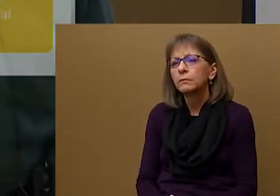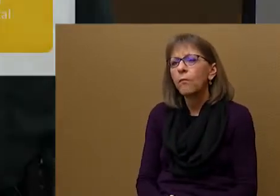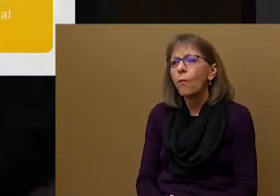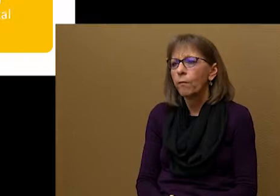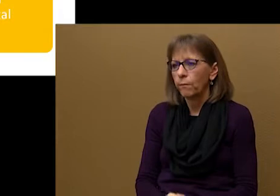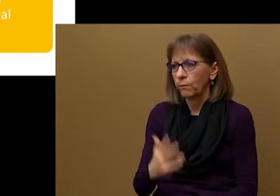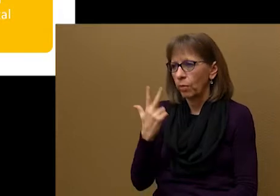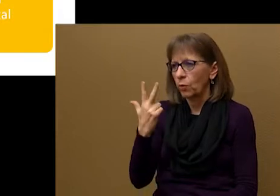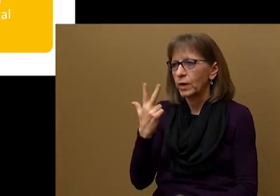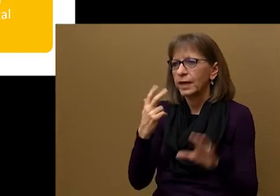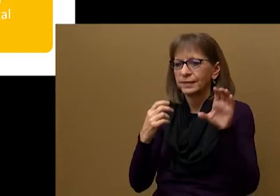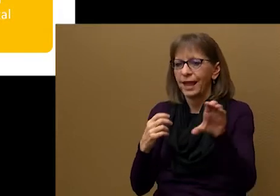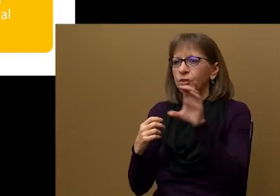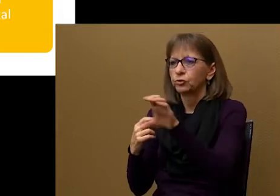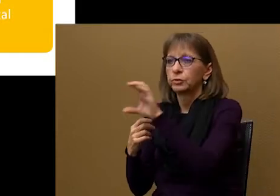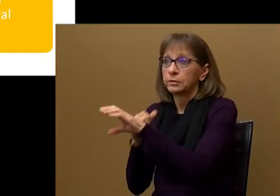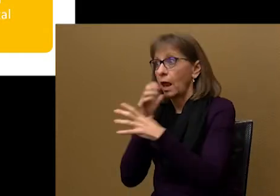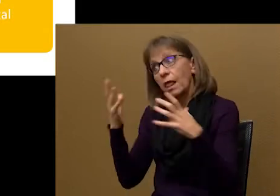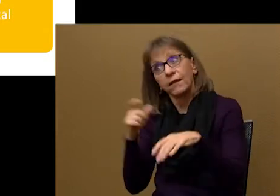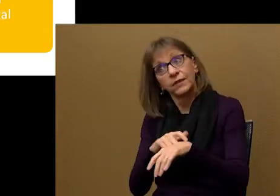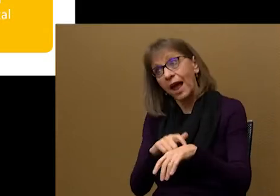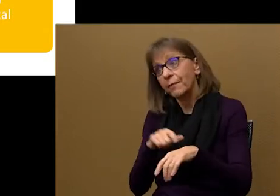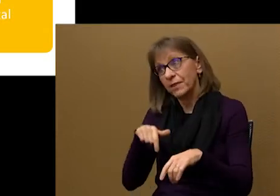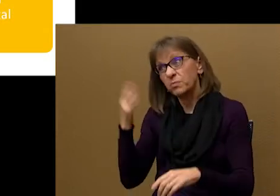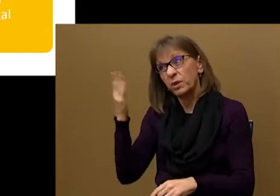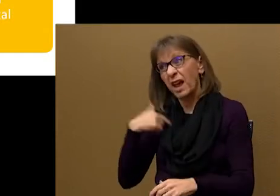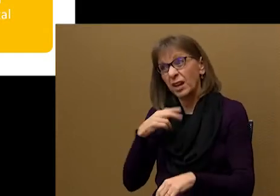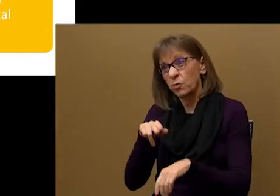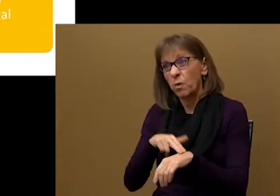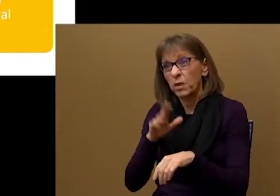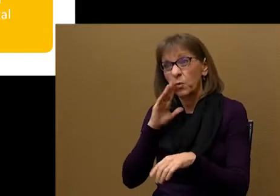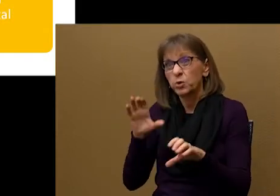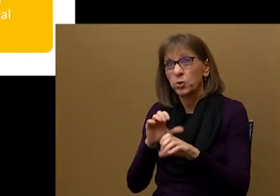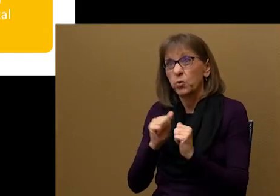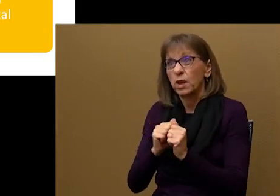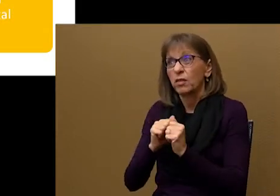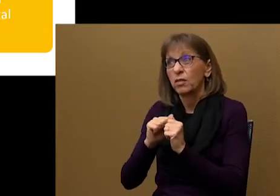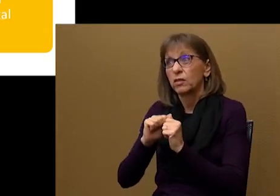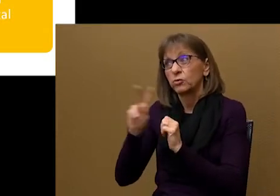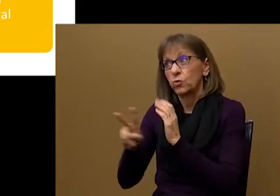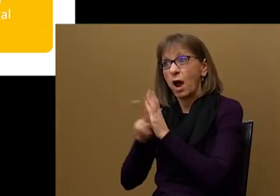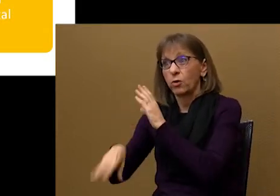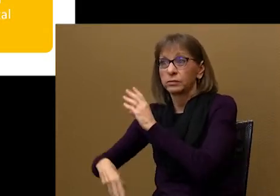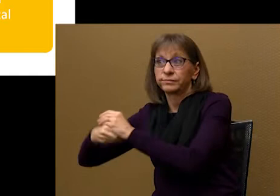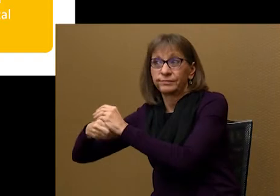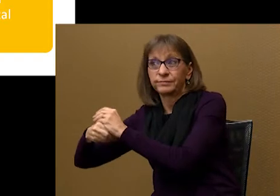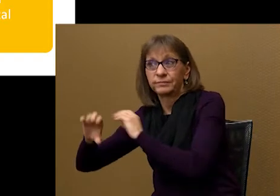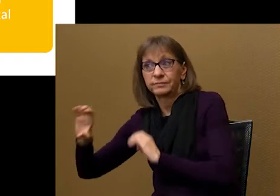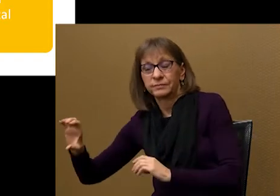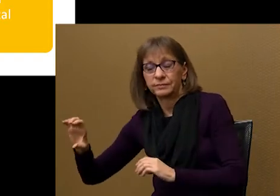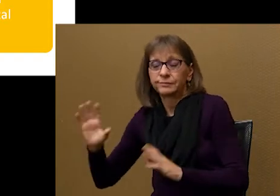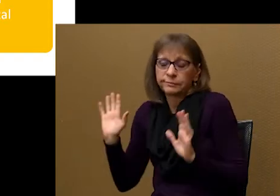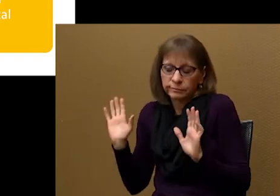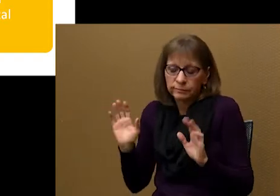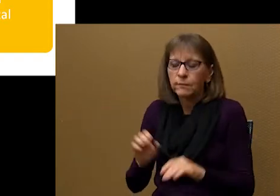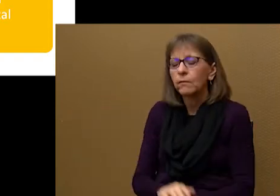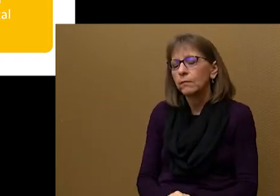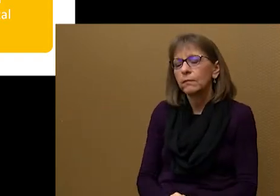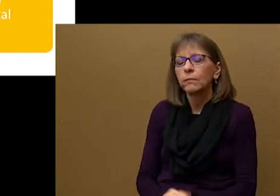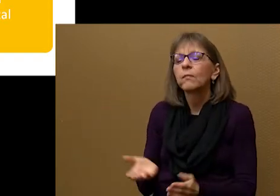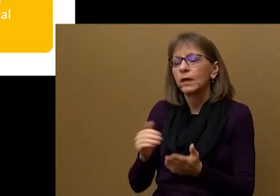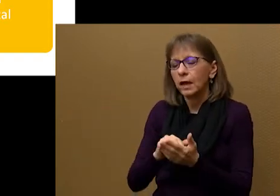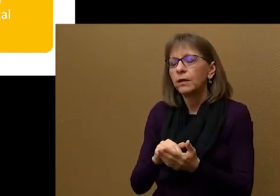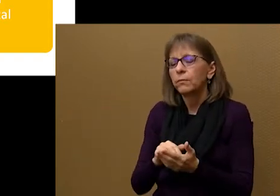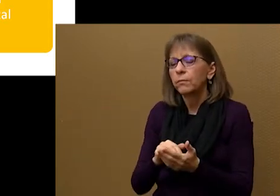It's in 3 sections. It's actually not a lot of time. So this presentation I would normally do with another 2-hour block.